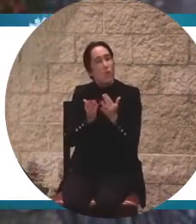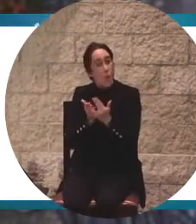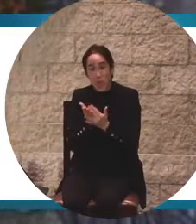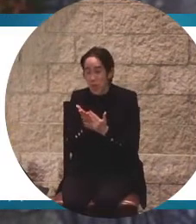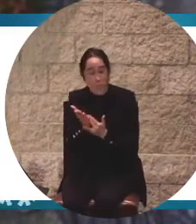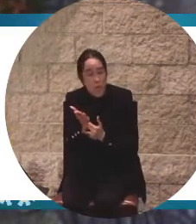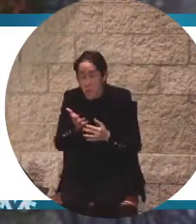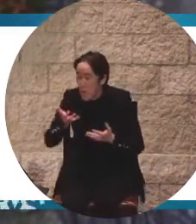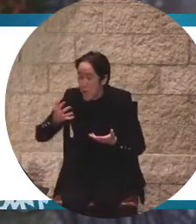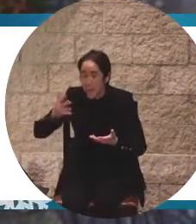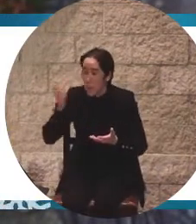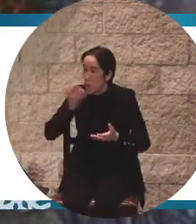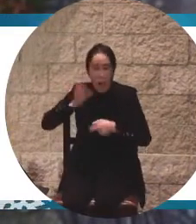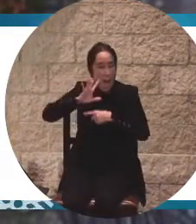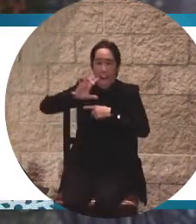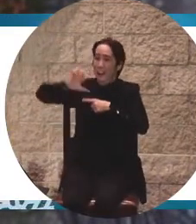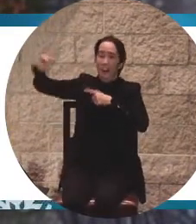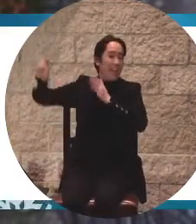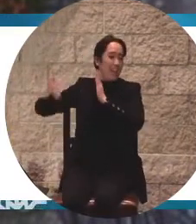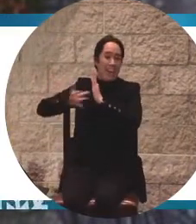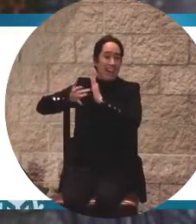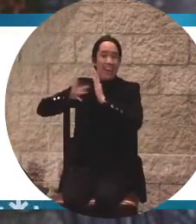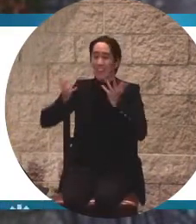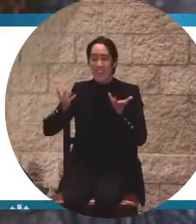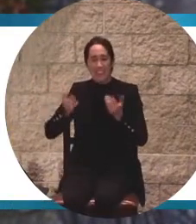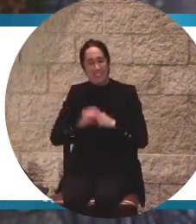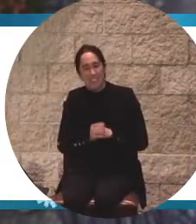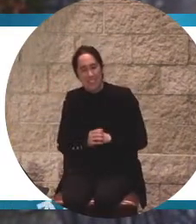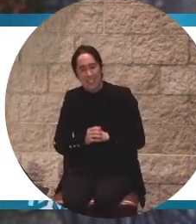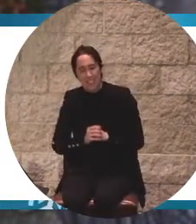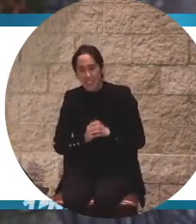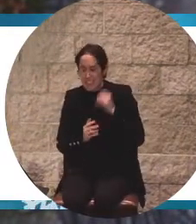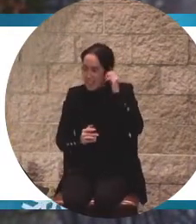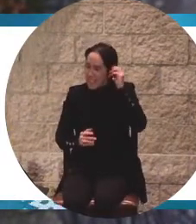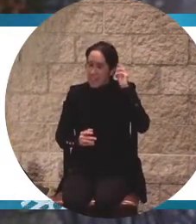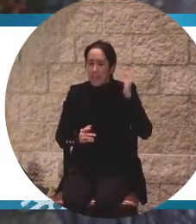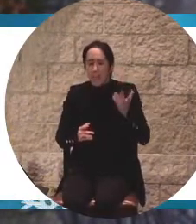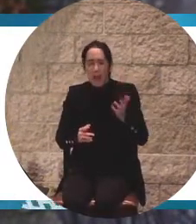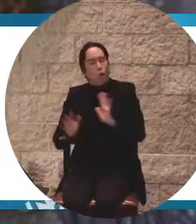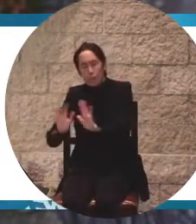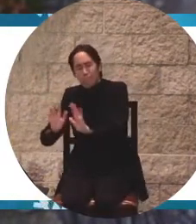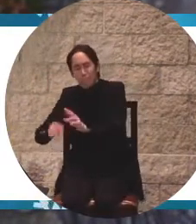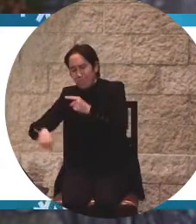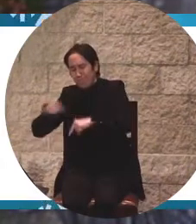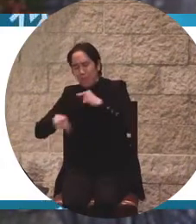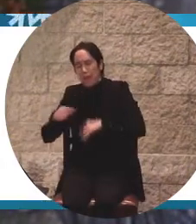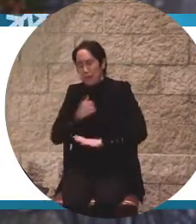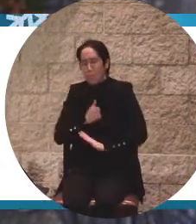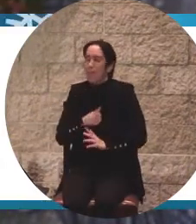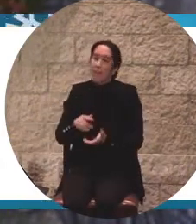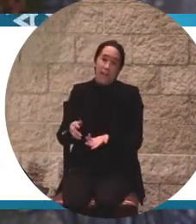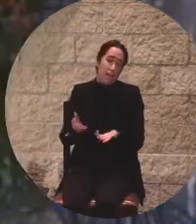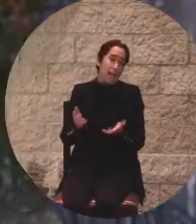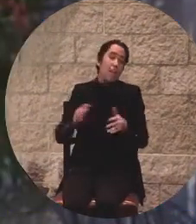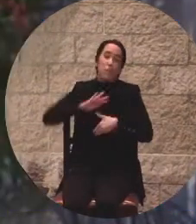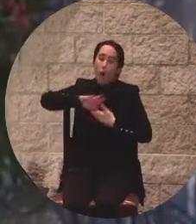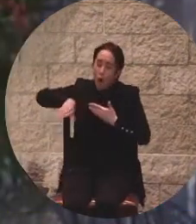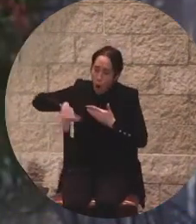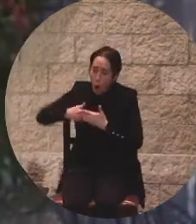insane and sometimes really, really hard journey. So all we have left to do is